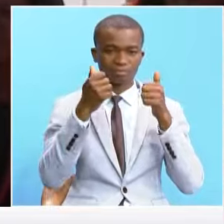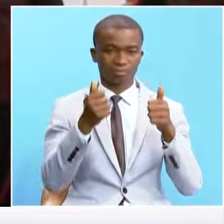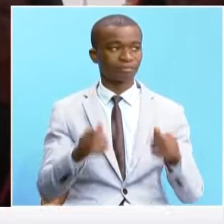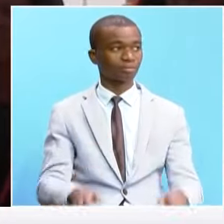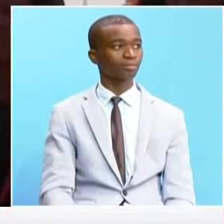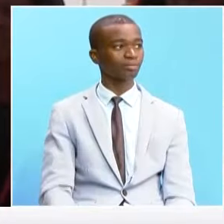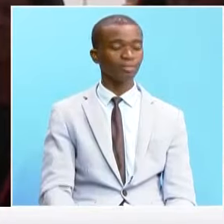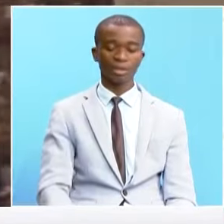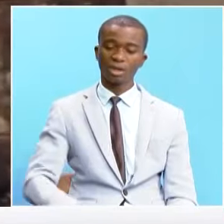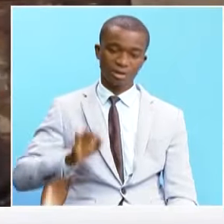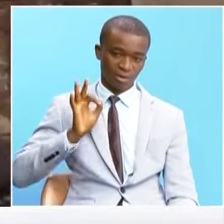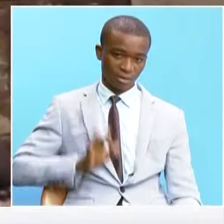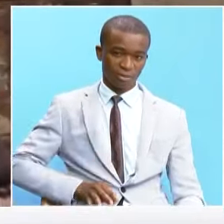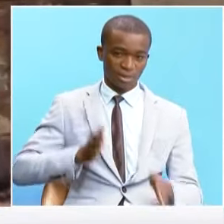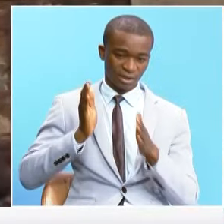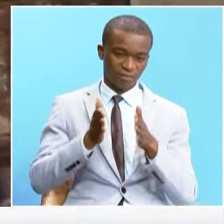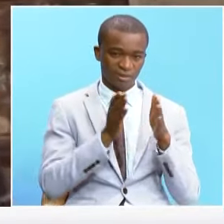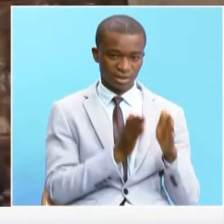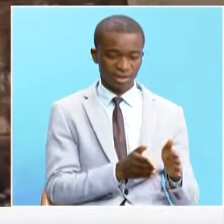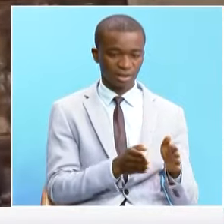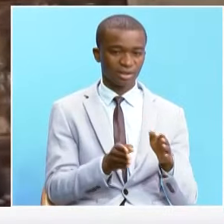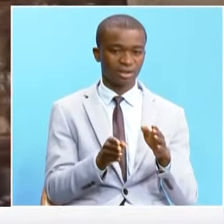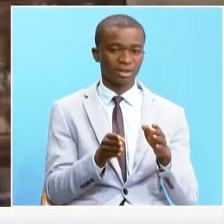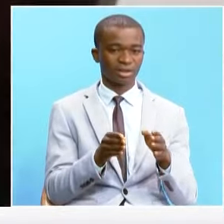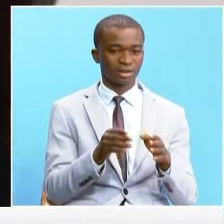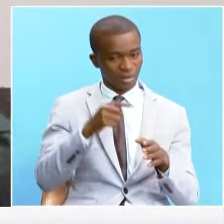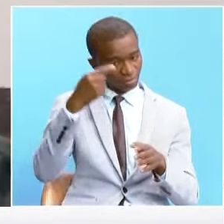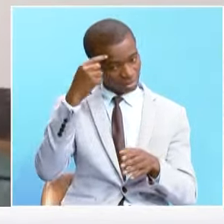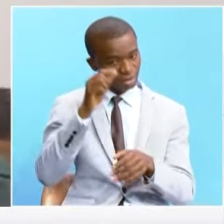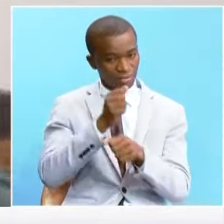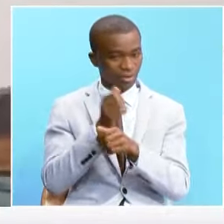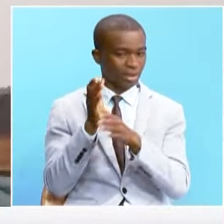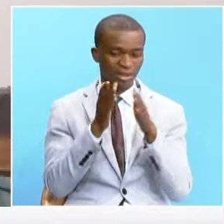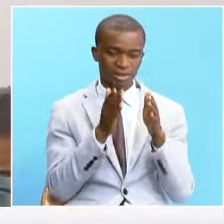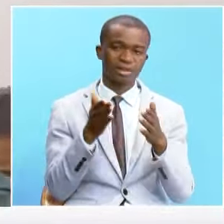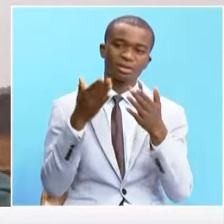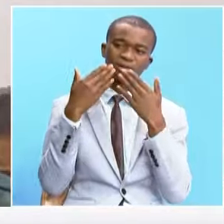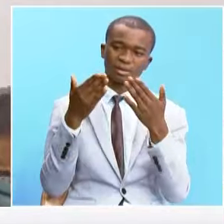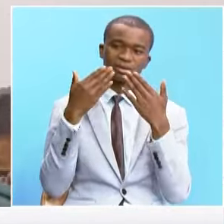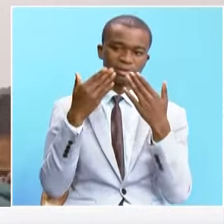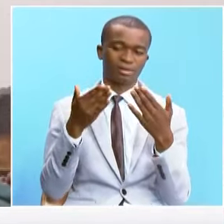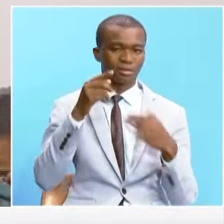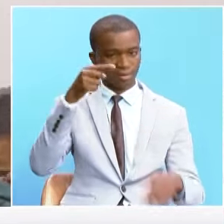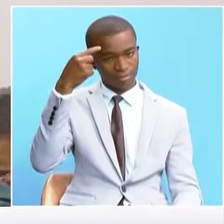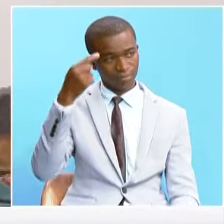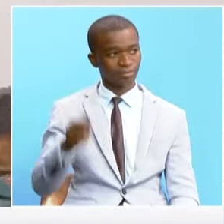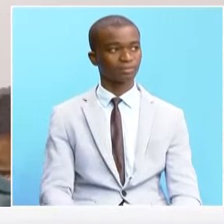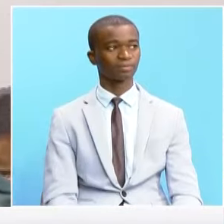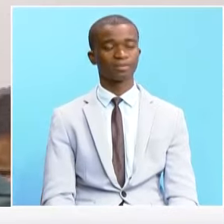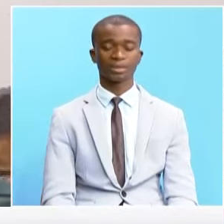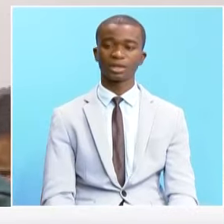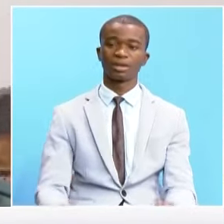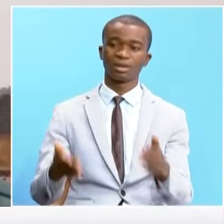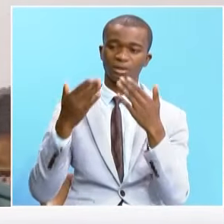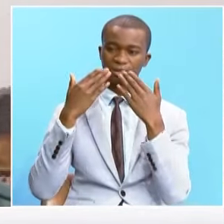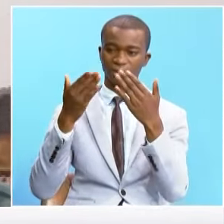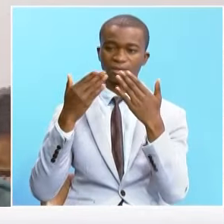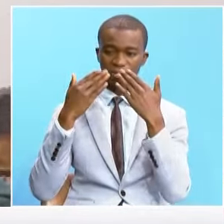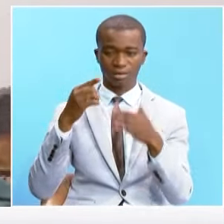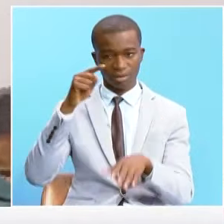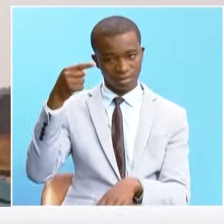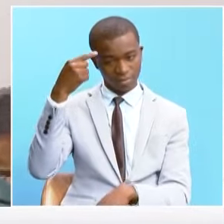and beneficiaries are thankful to government. We are so grateful to the President of the Republic of Zambia, Mr. Hakainde